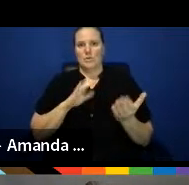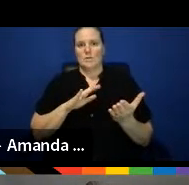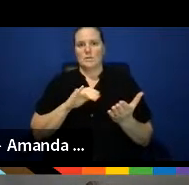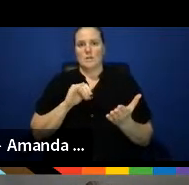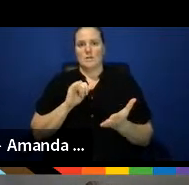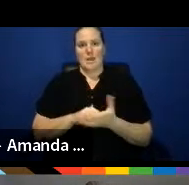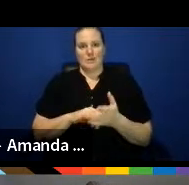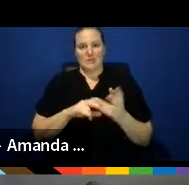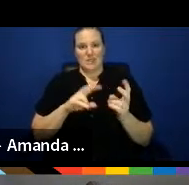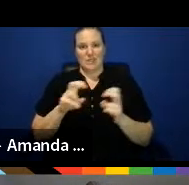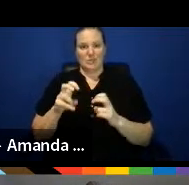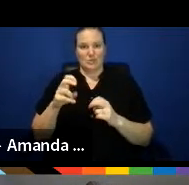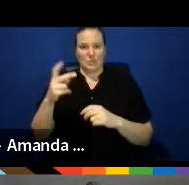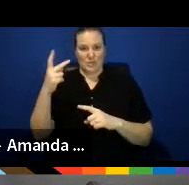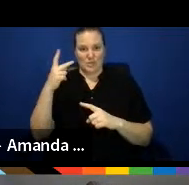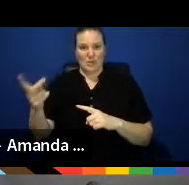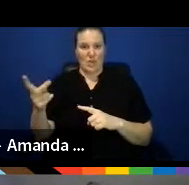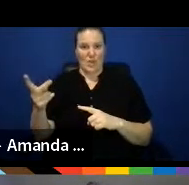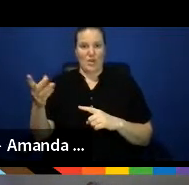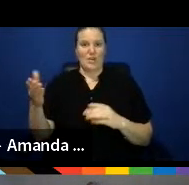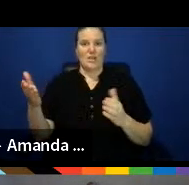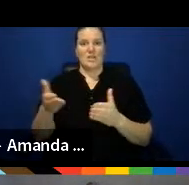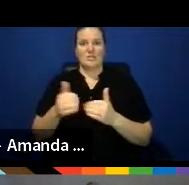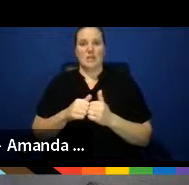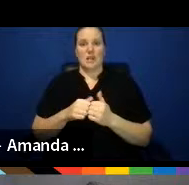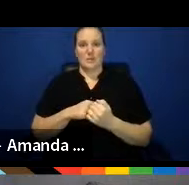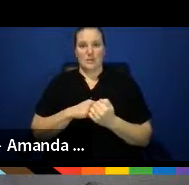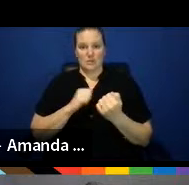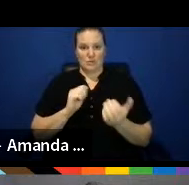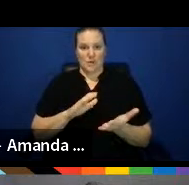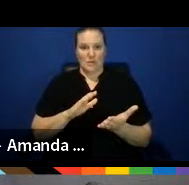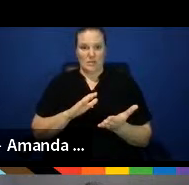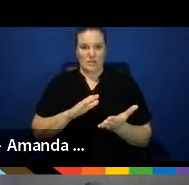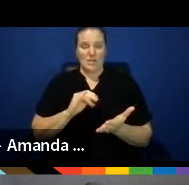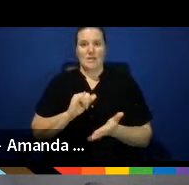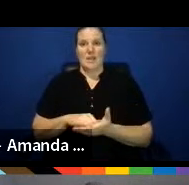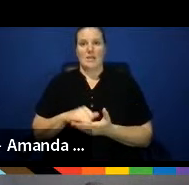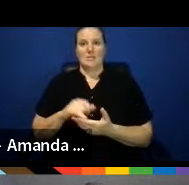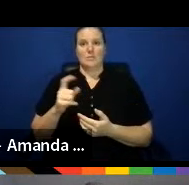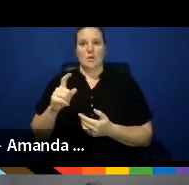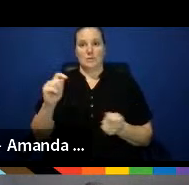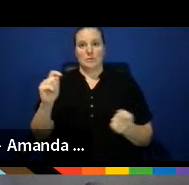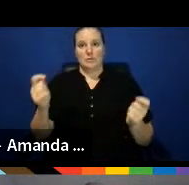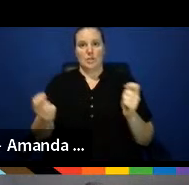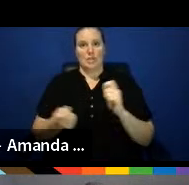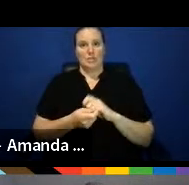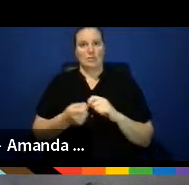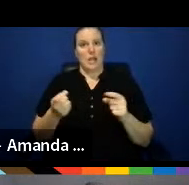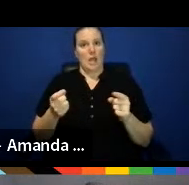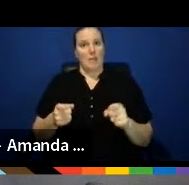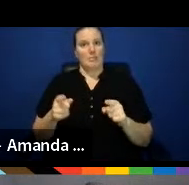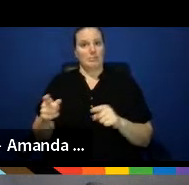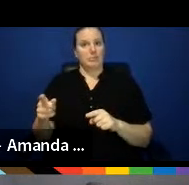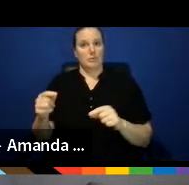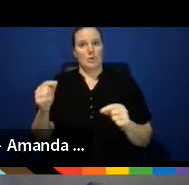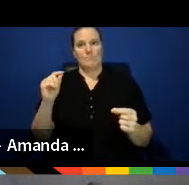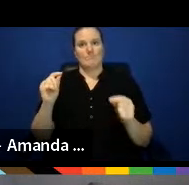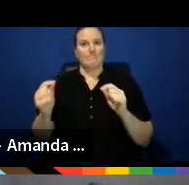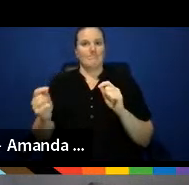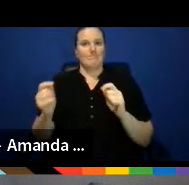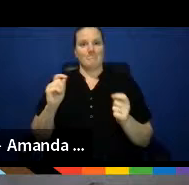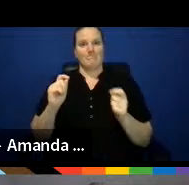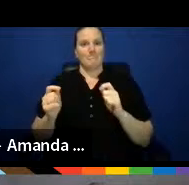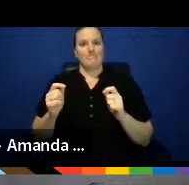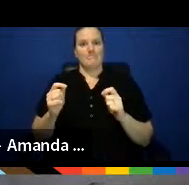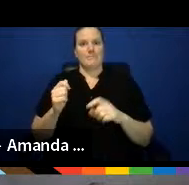substantive issues that we saw. Here's how we address them. This is where you can see the changes that occurred or refinements based